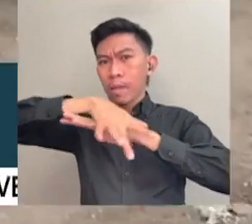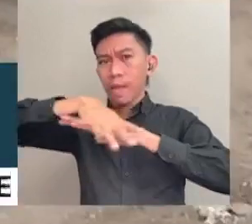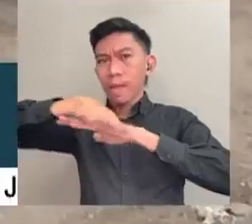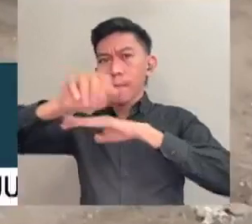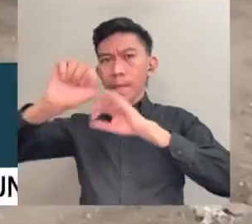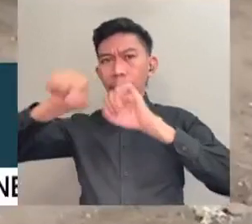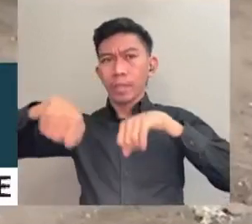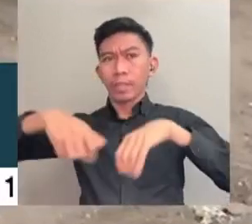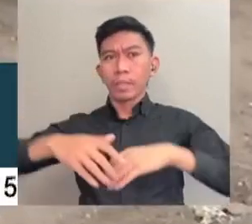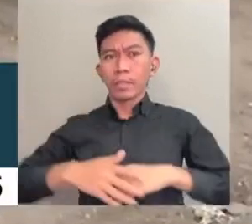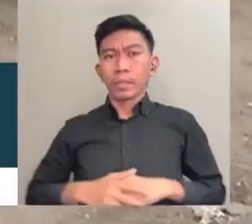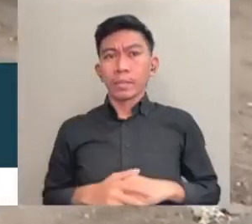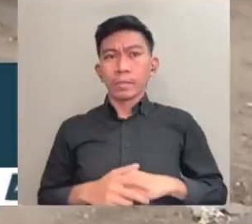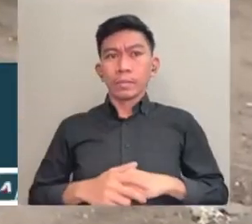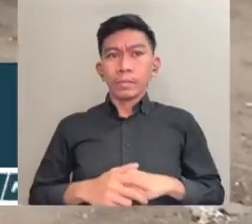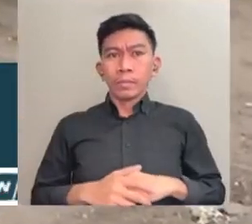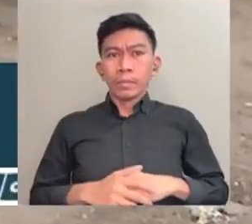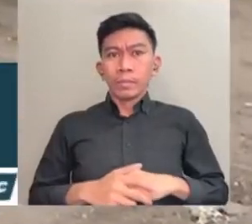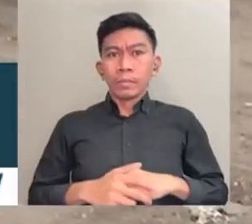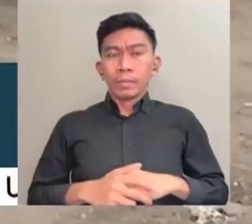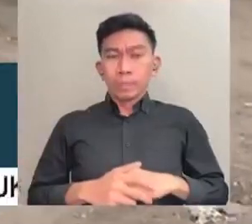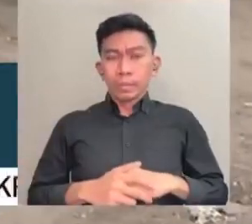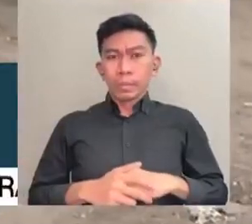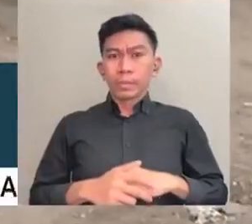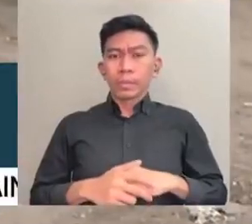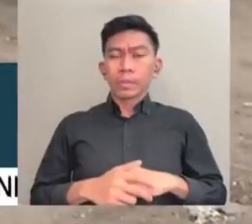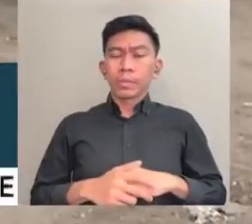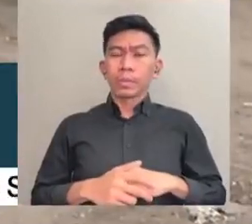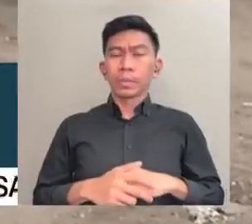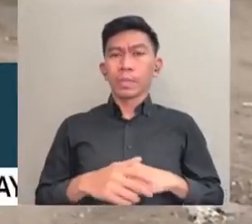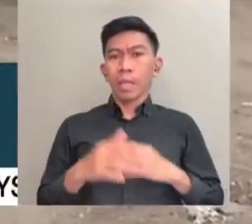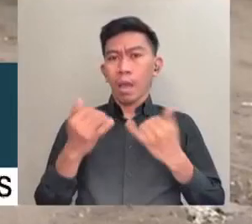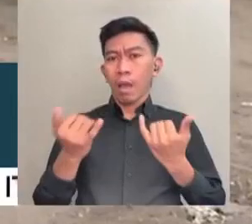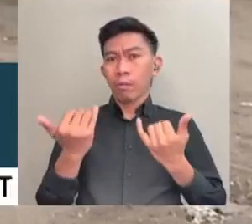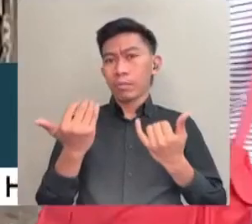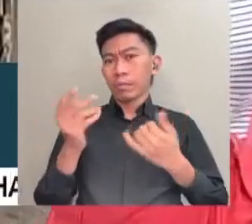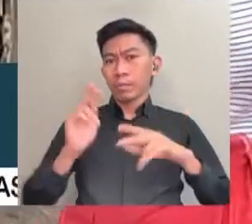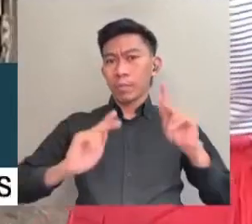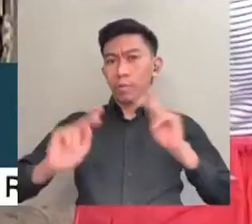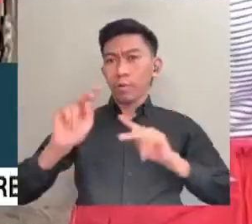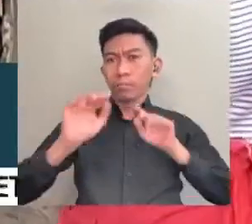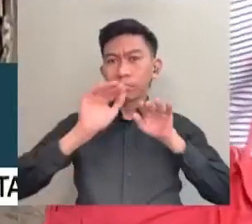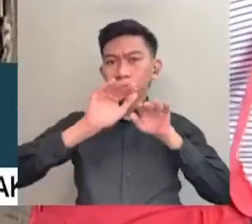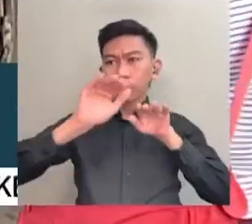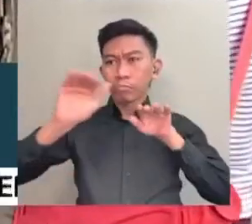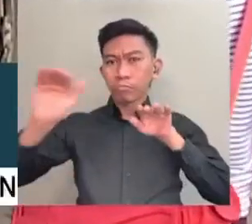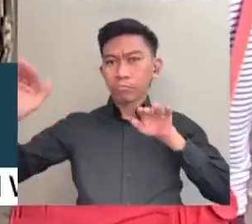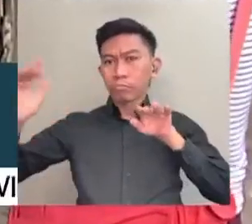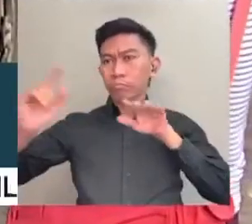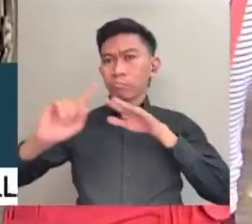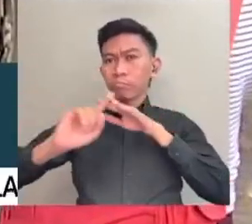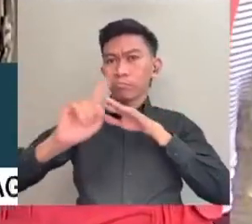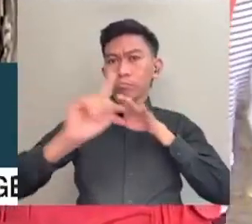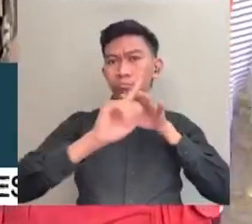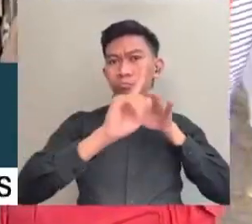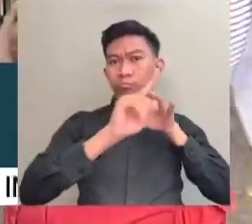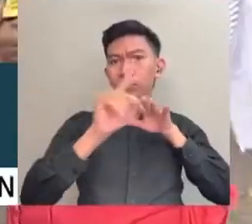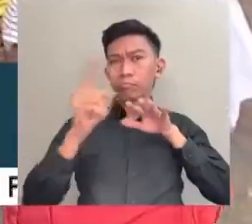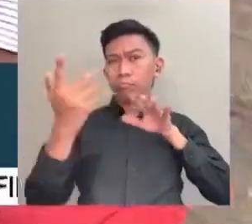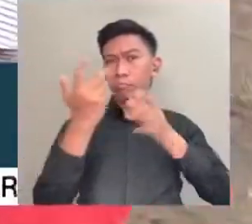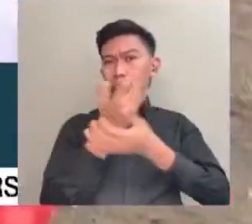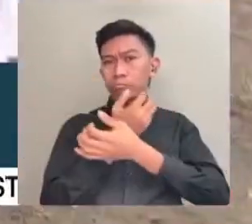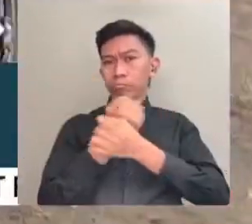dome. Meanwhile, the evacuation of residents continues. In Ginubatan, Albay, 800 families have